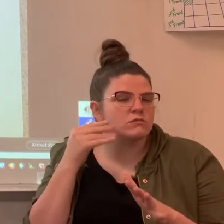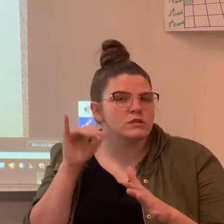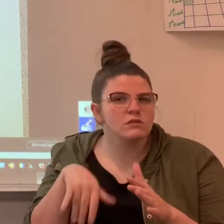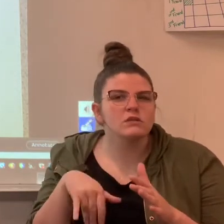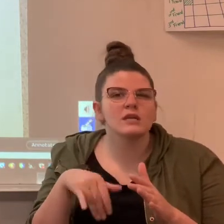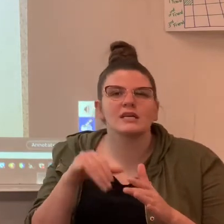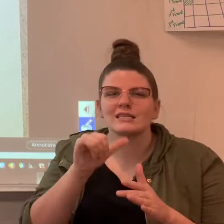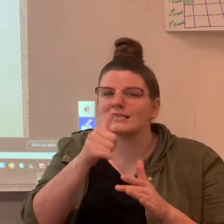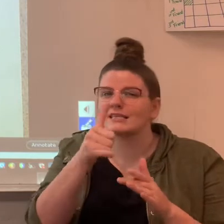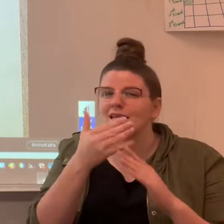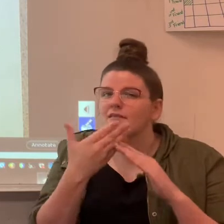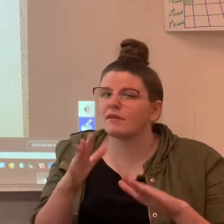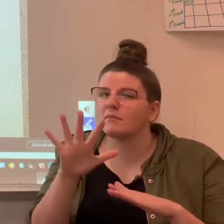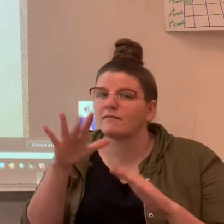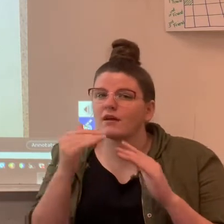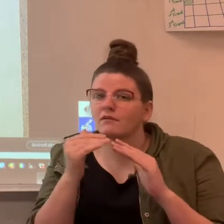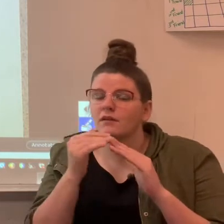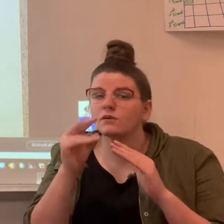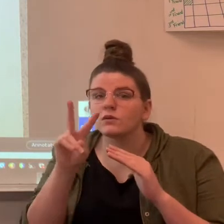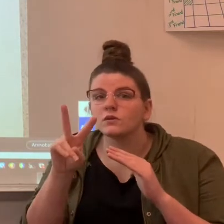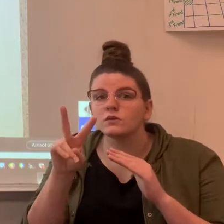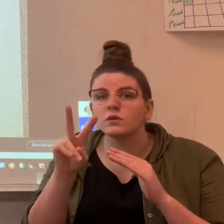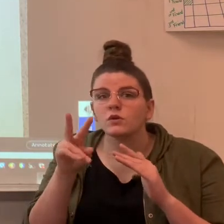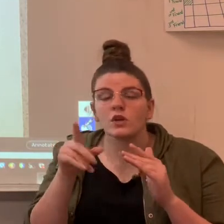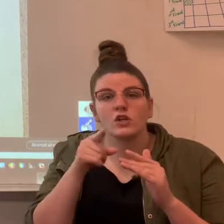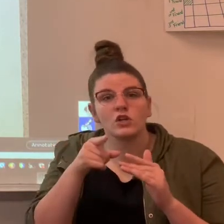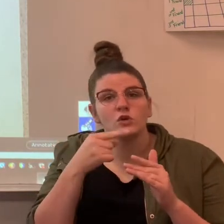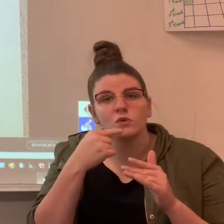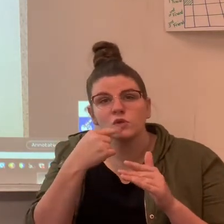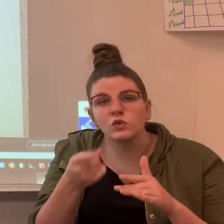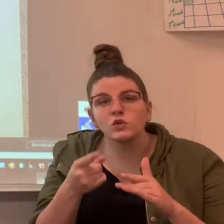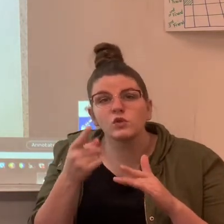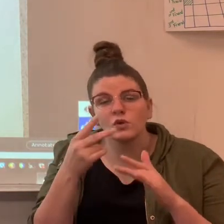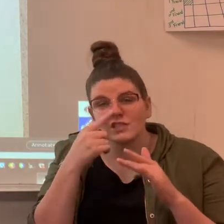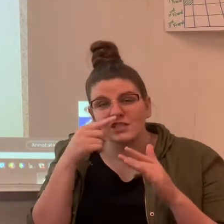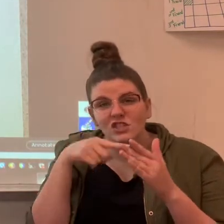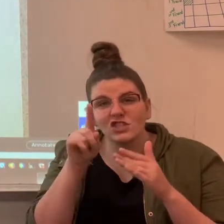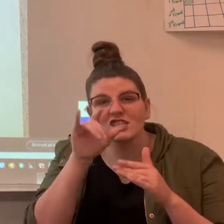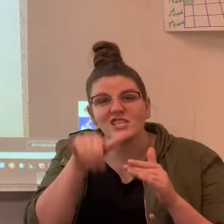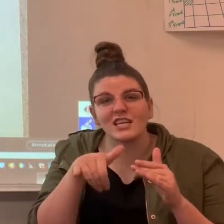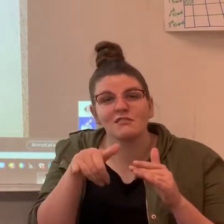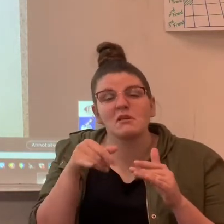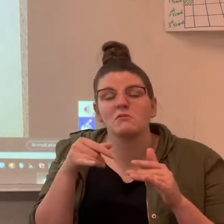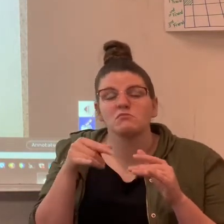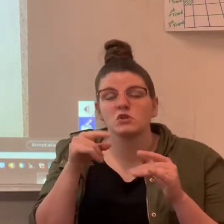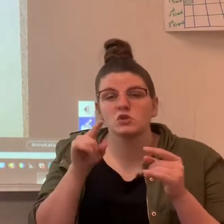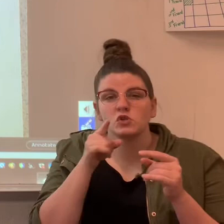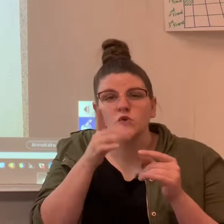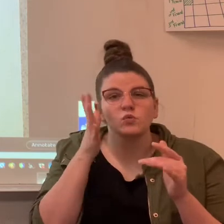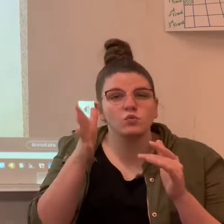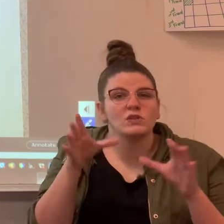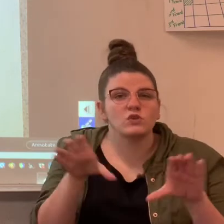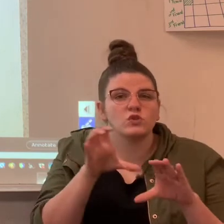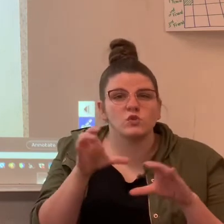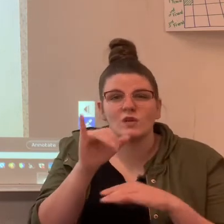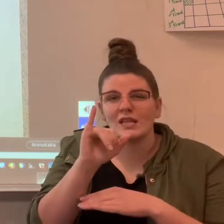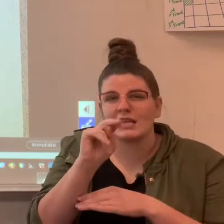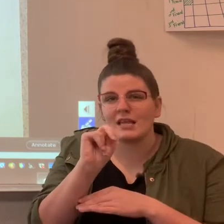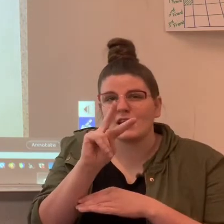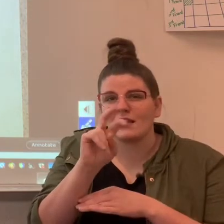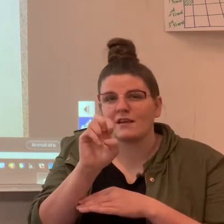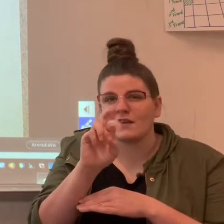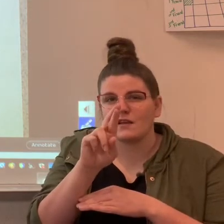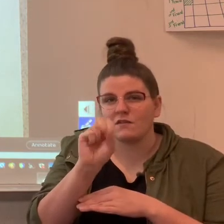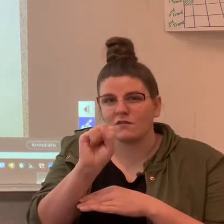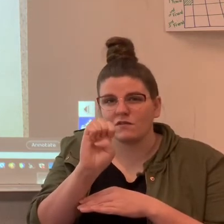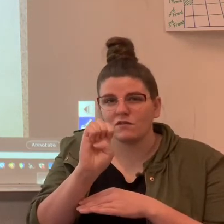2. And the way you were taught to check that is to do the inverse of it, which would mean 2 times